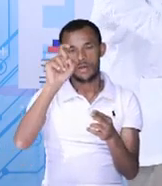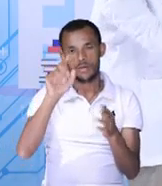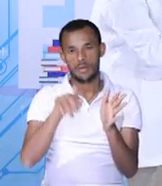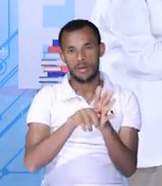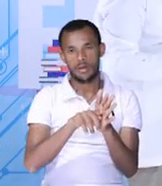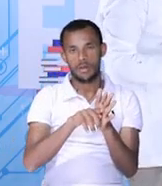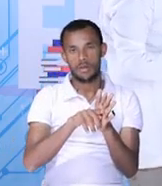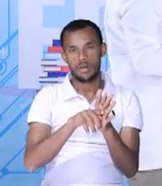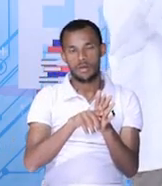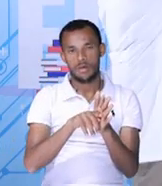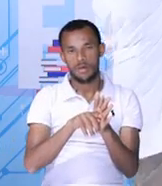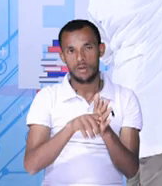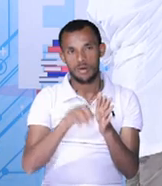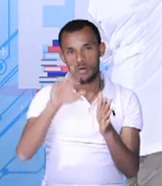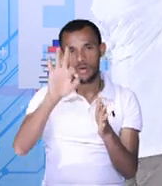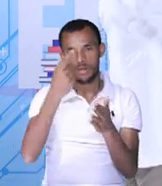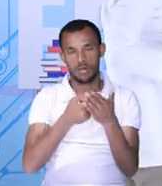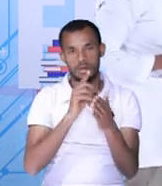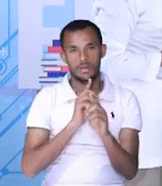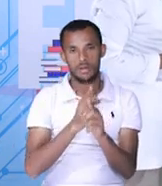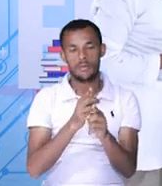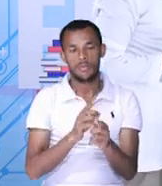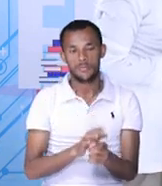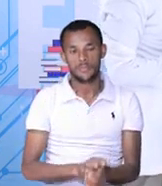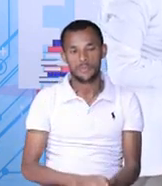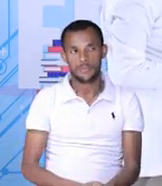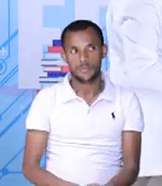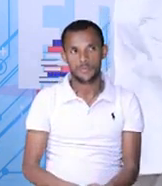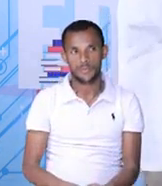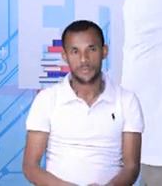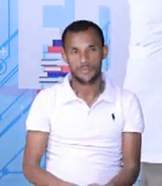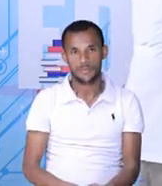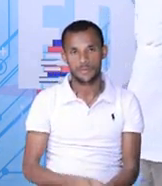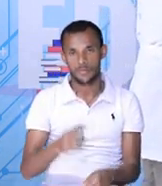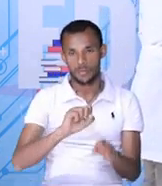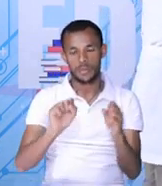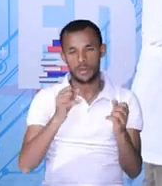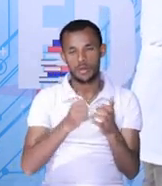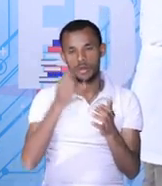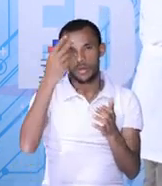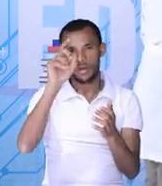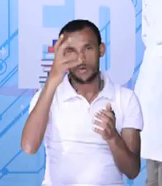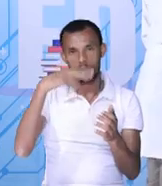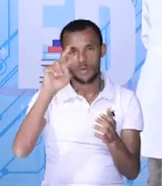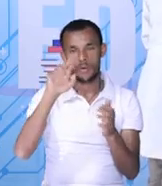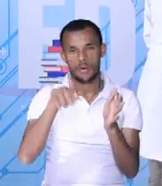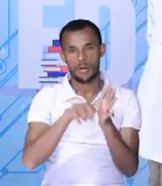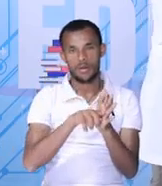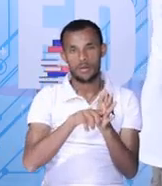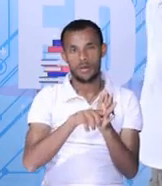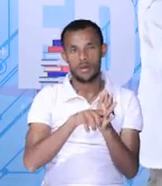raised to x times 2. Therefore, you'll have this one. You'll have this one. So it is x squared times e raised to x